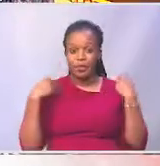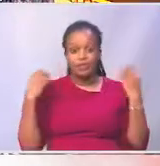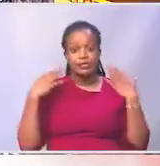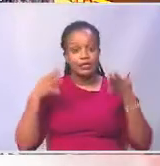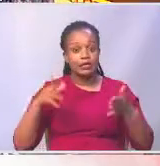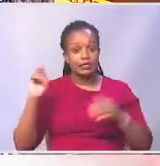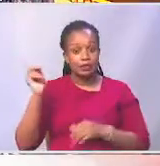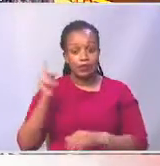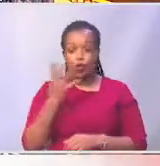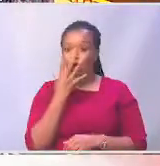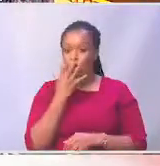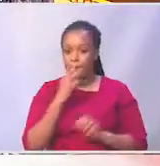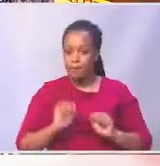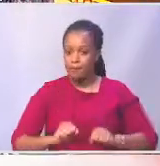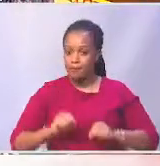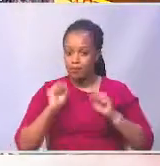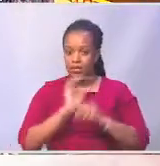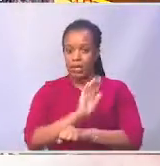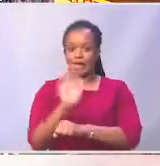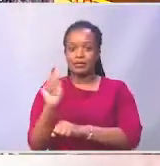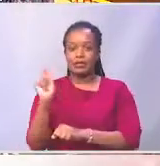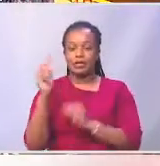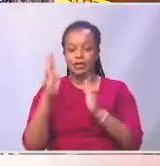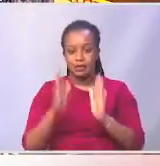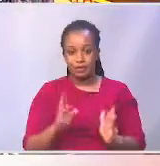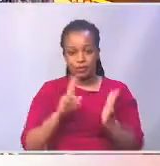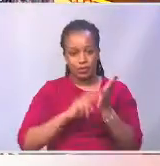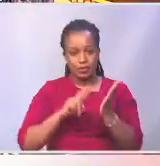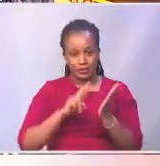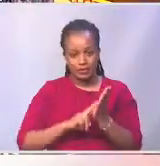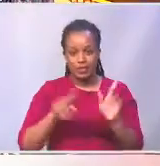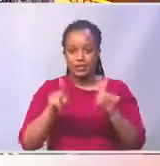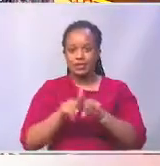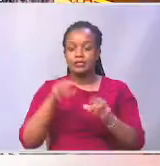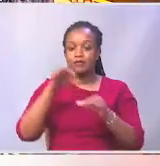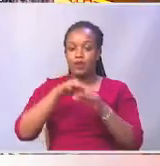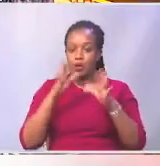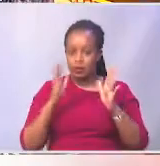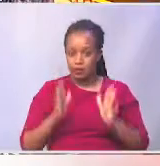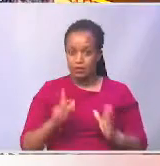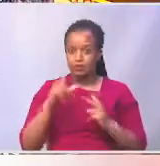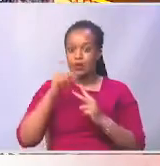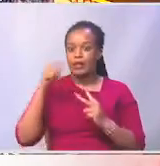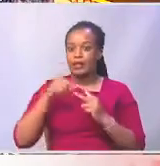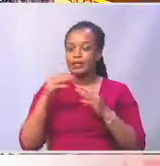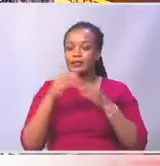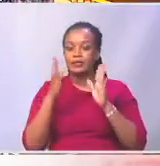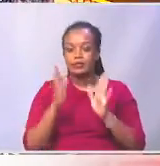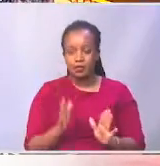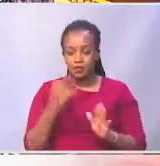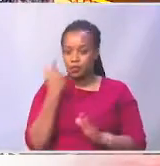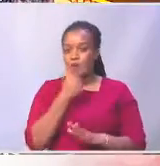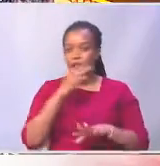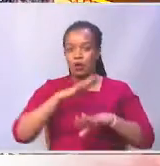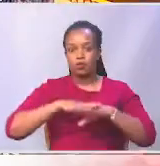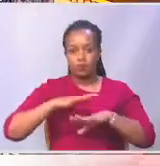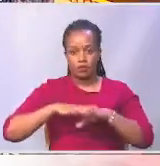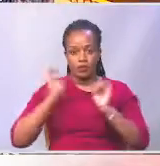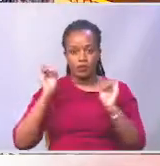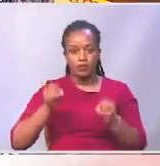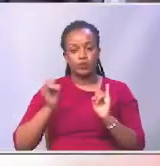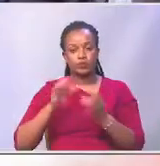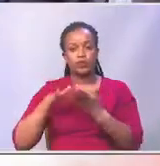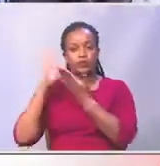urged Kenyans to register as voters to enable them elect leaders of their choice. Elizabeth Mutuku reports.